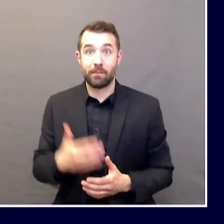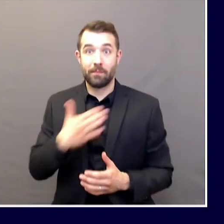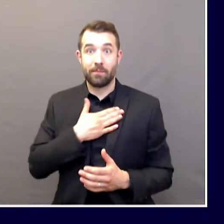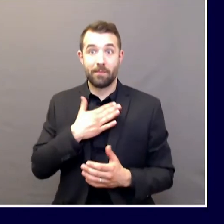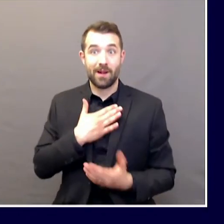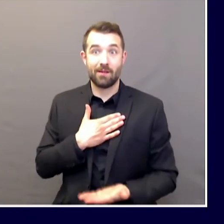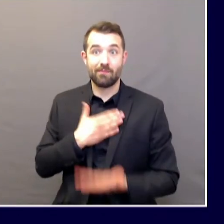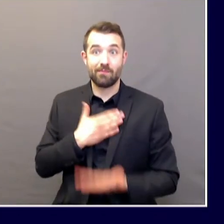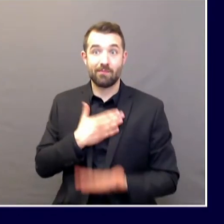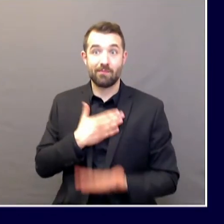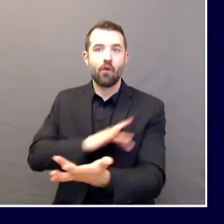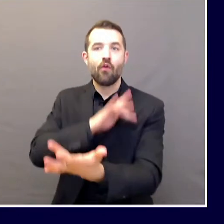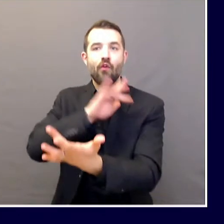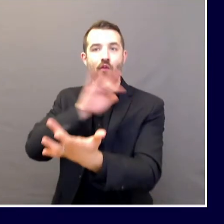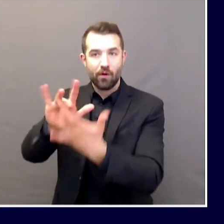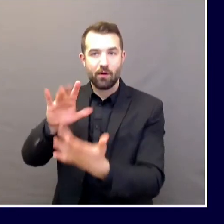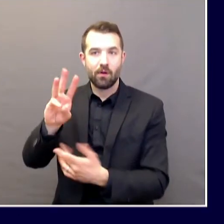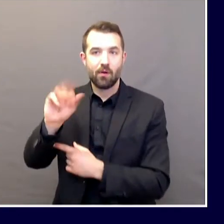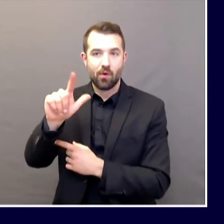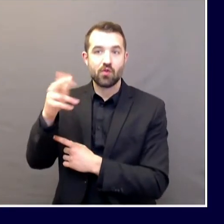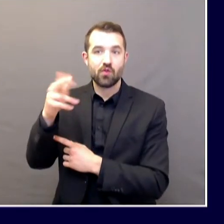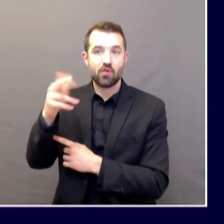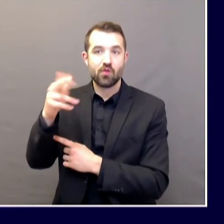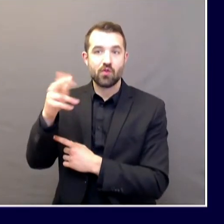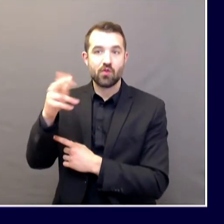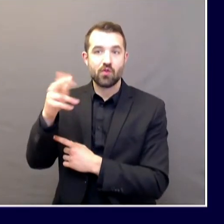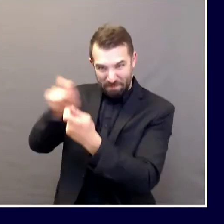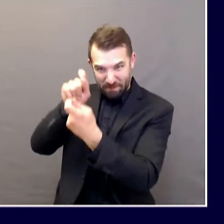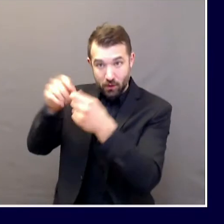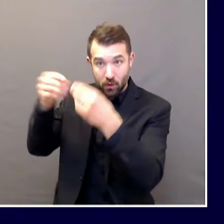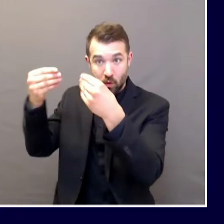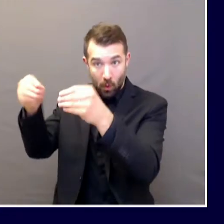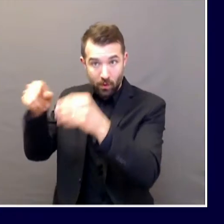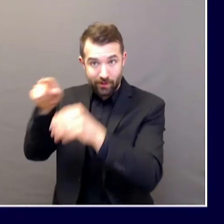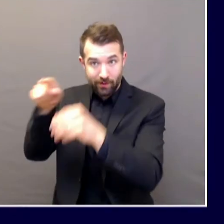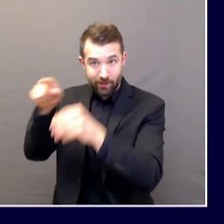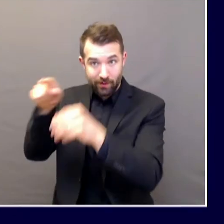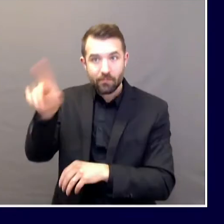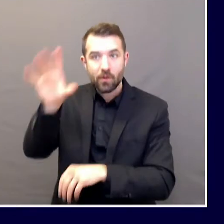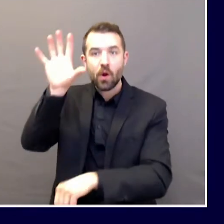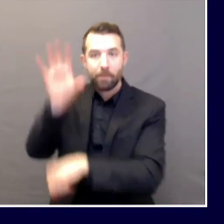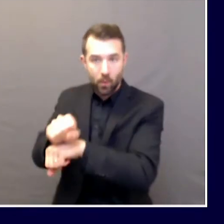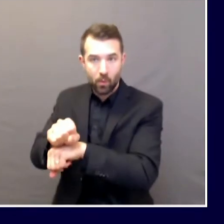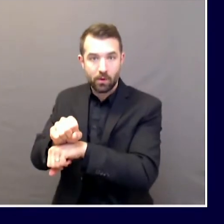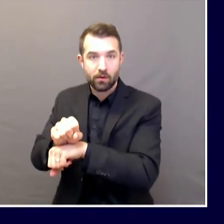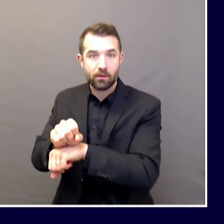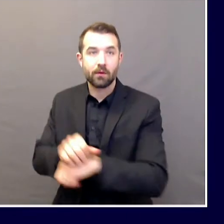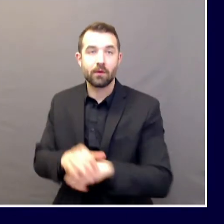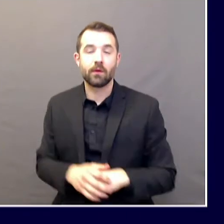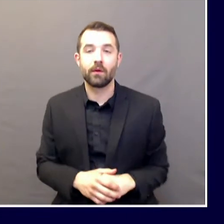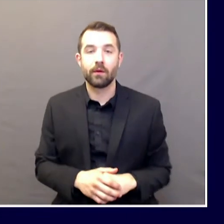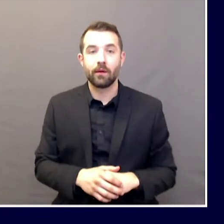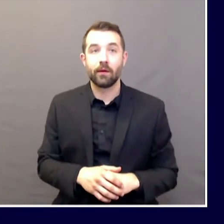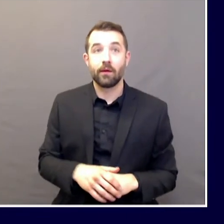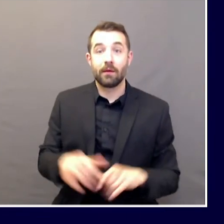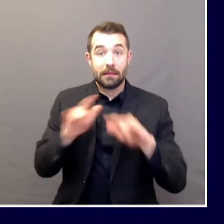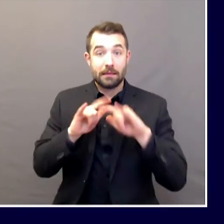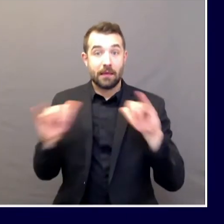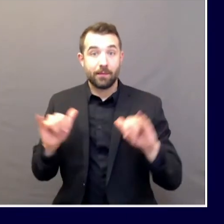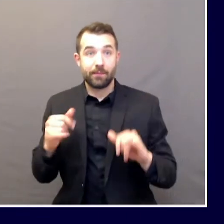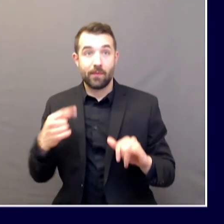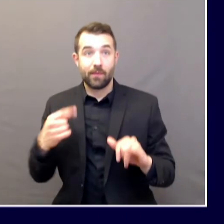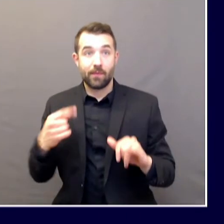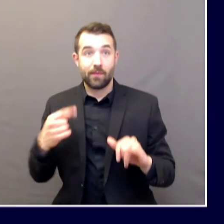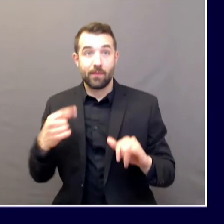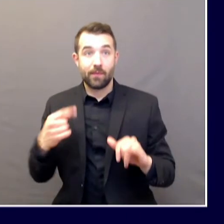We've also communicated to providers across that they should all be equipped and ready to deliver second doses